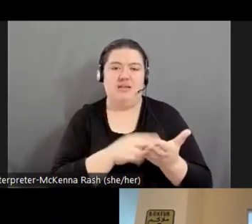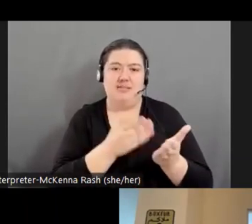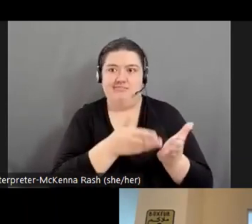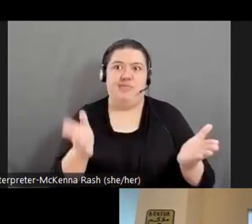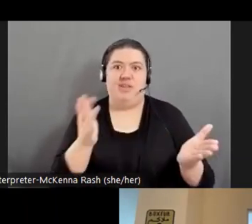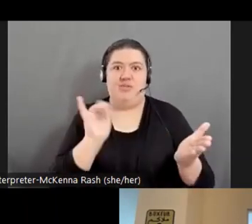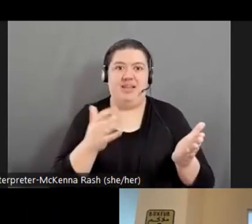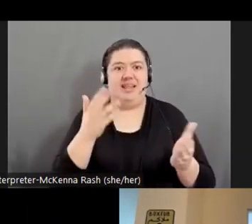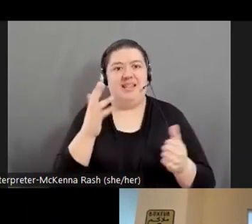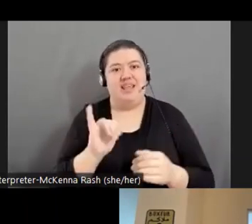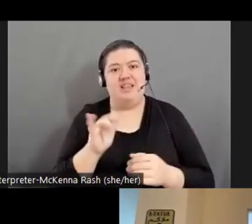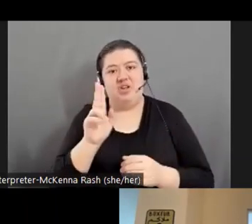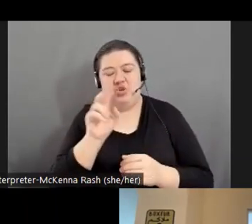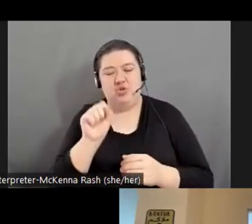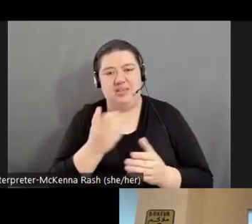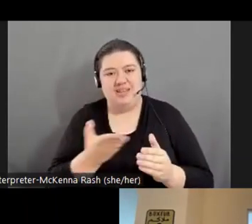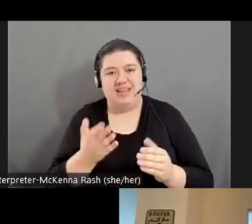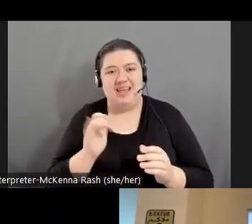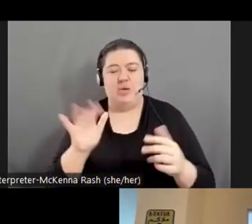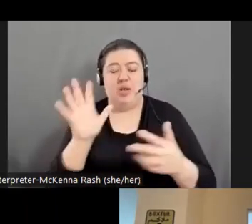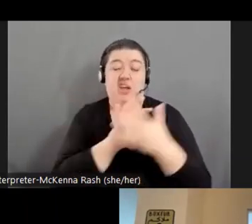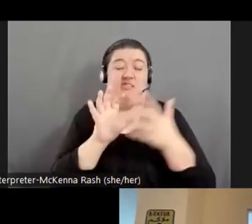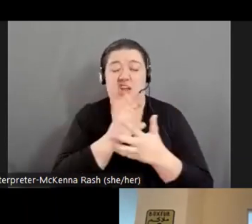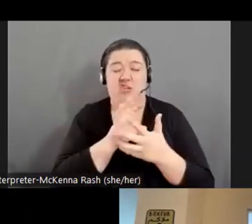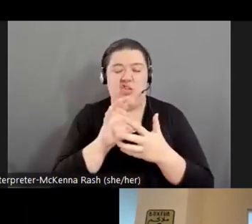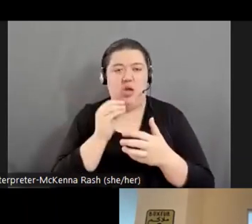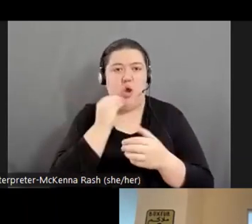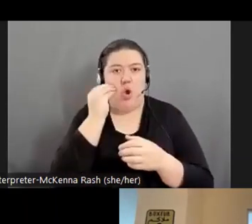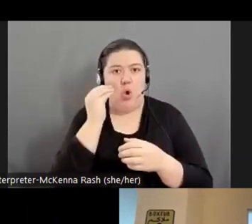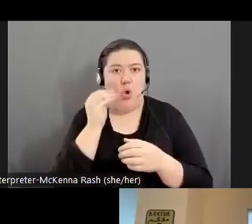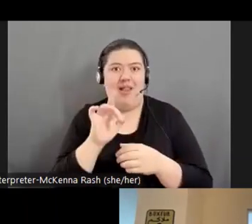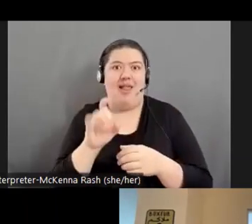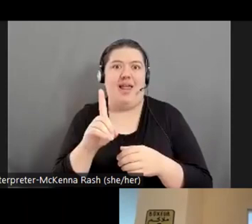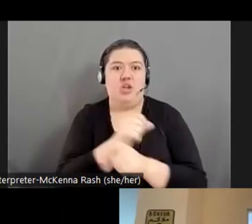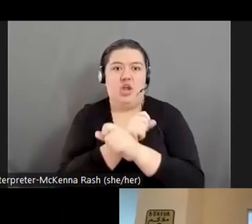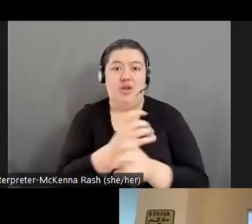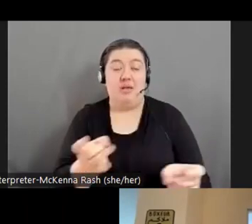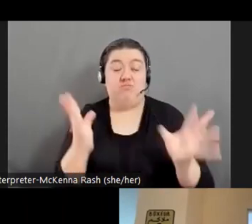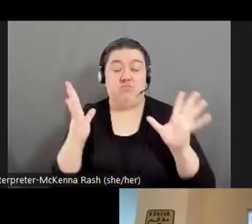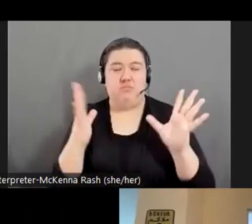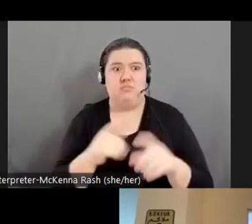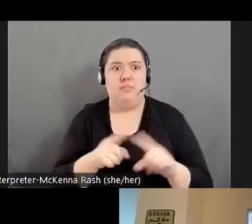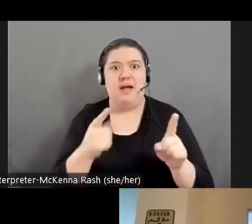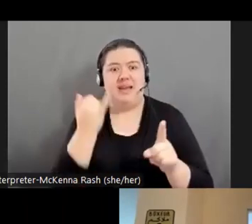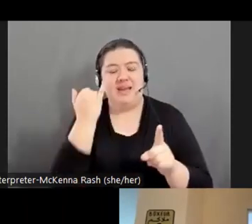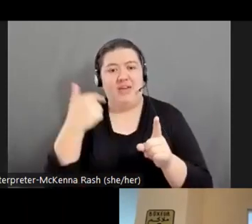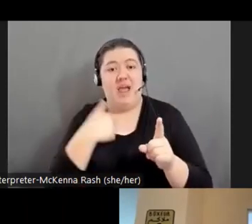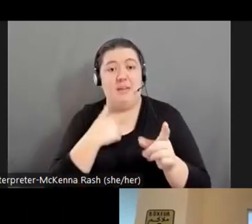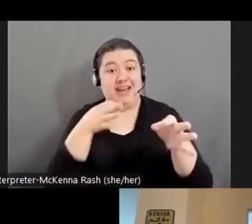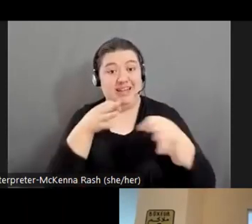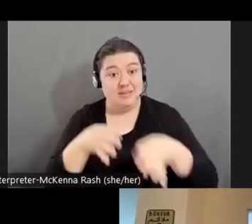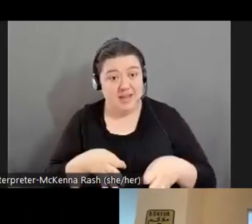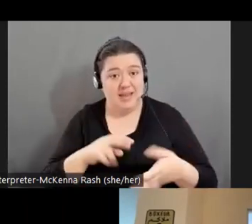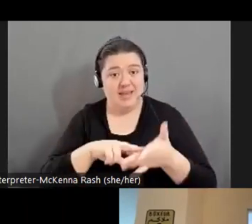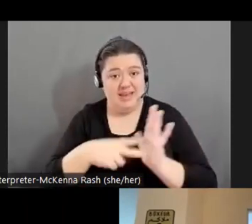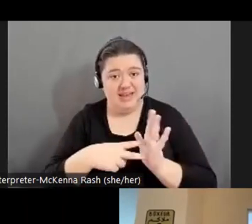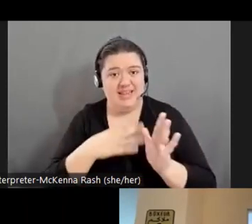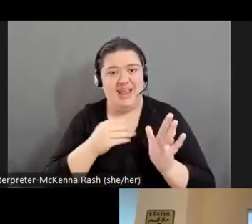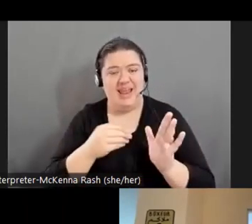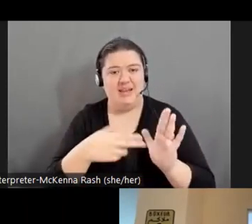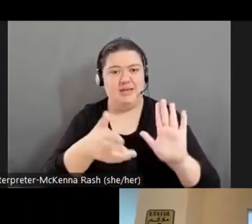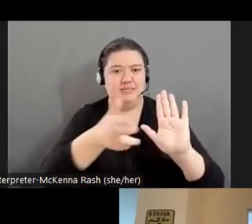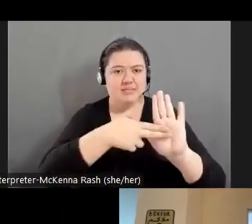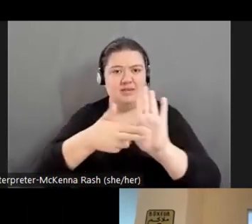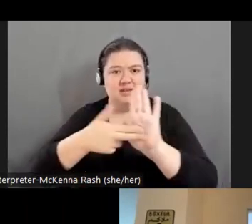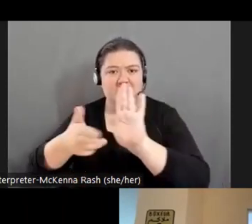things, because that would just confuse Homeland Security horrifically. But as long as I'm explaining what it is and sort of tagging each one, this